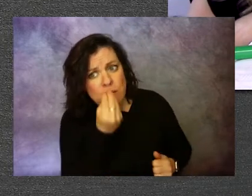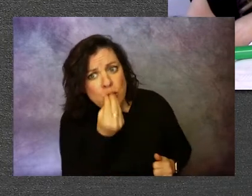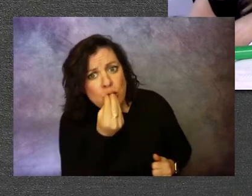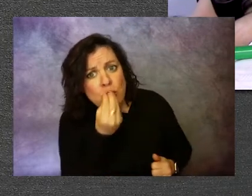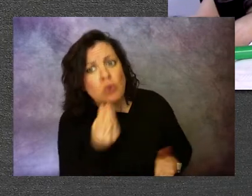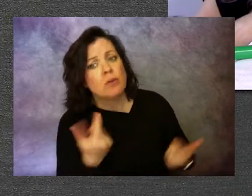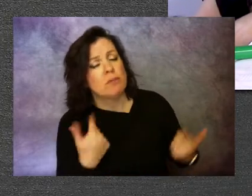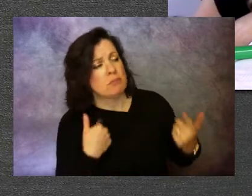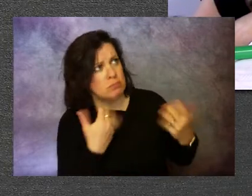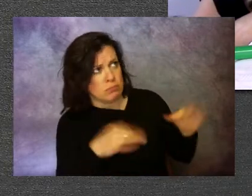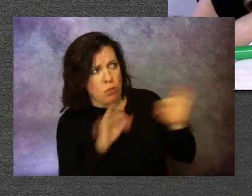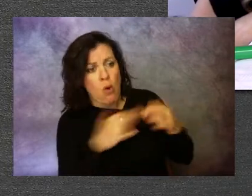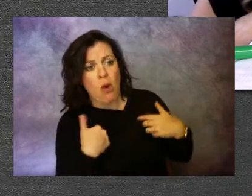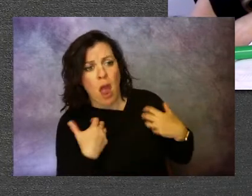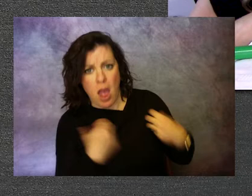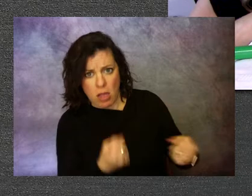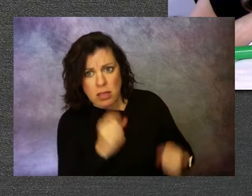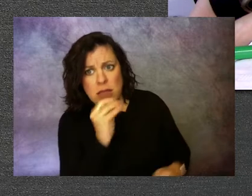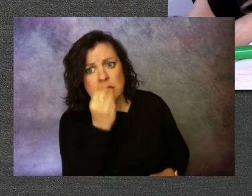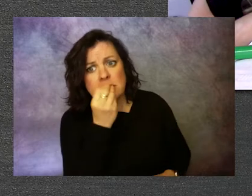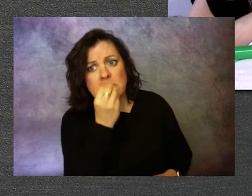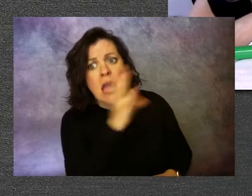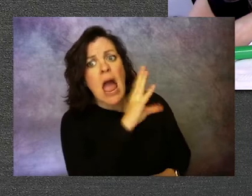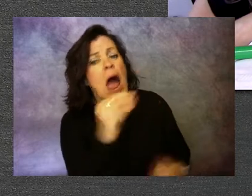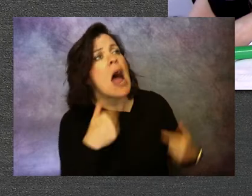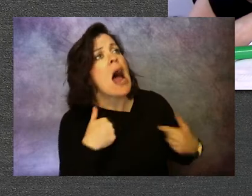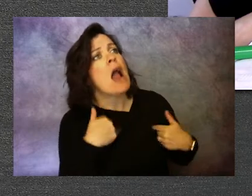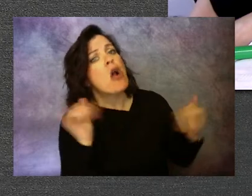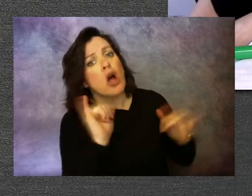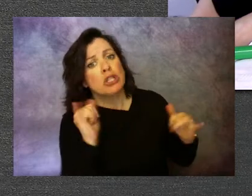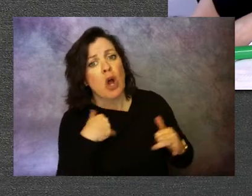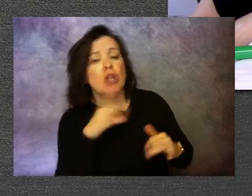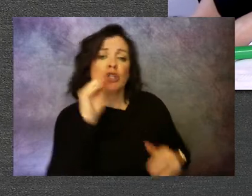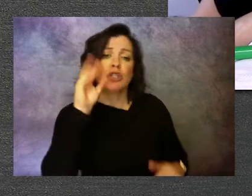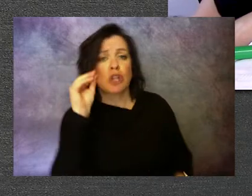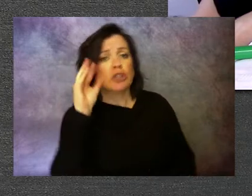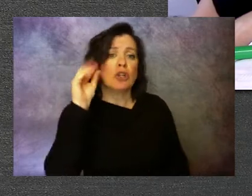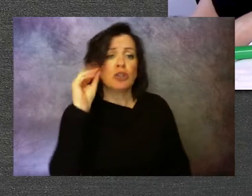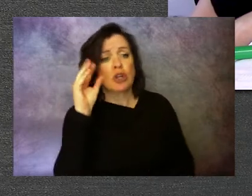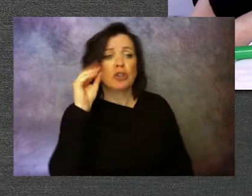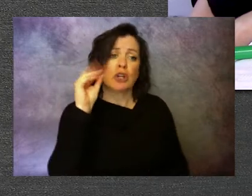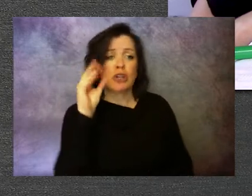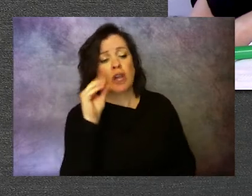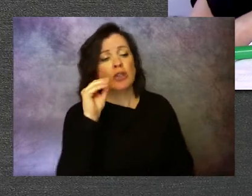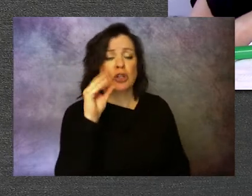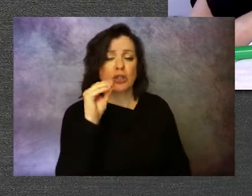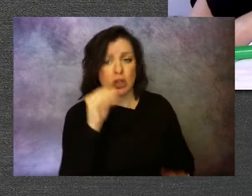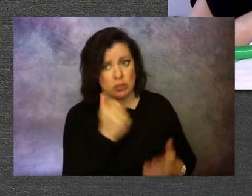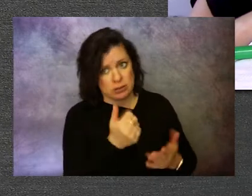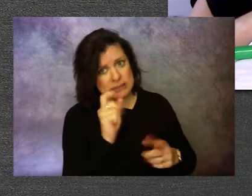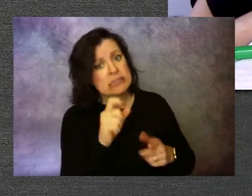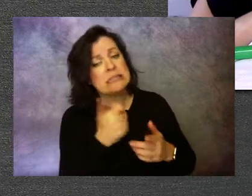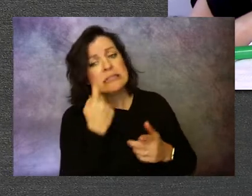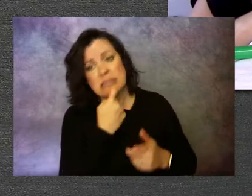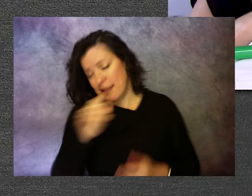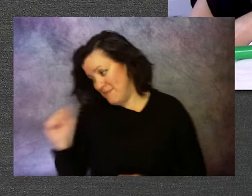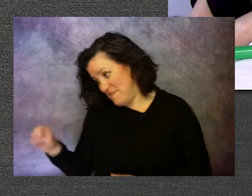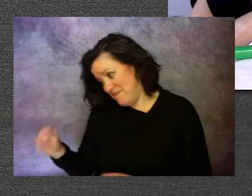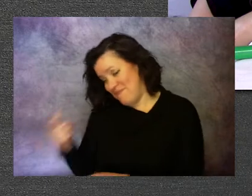Yeah, and I use them to talk. That's right, and to talk. And I use him